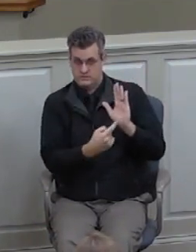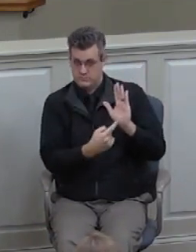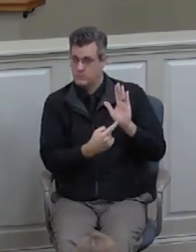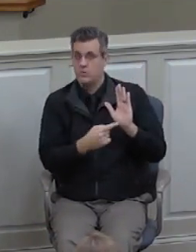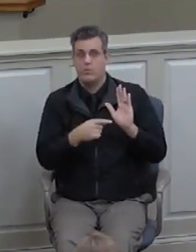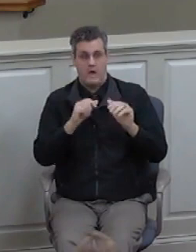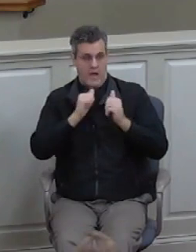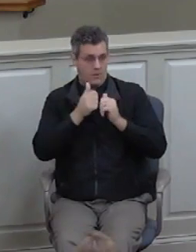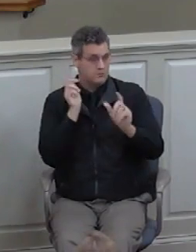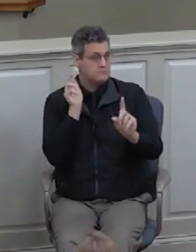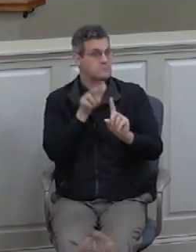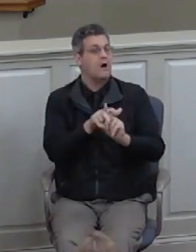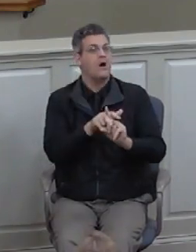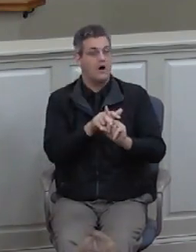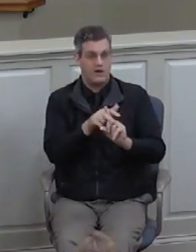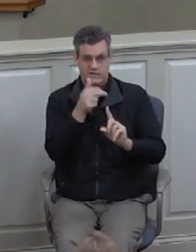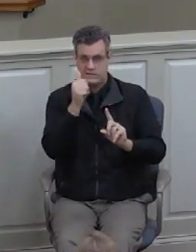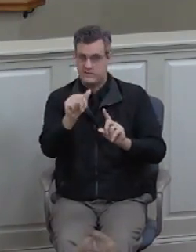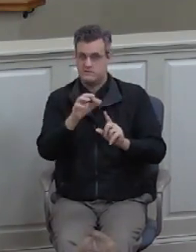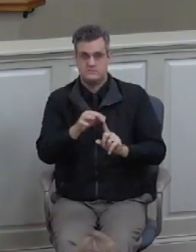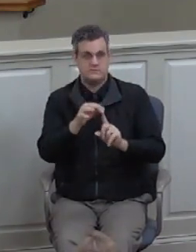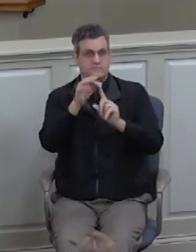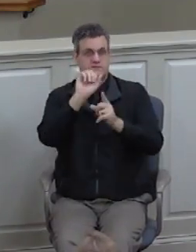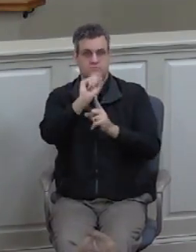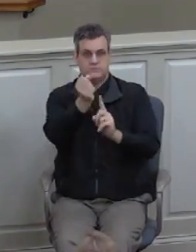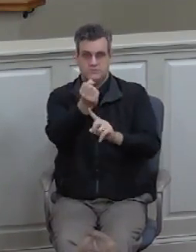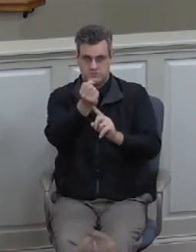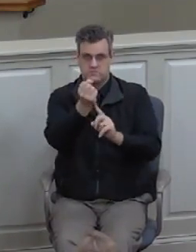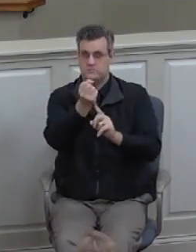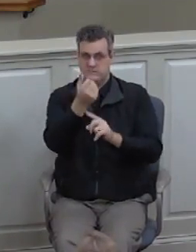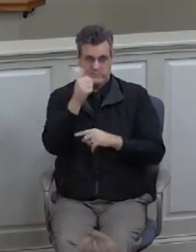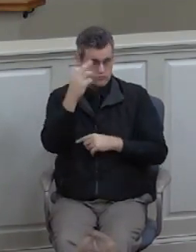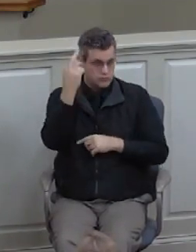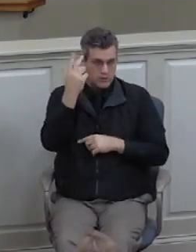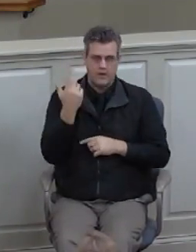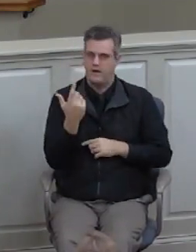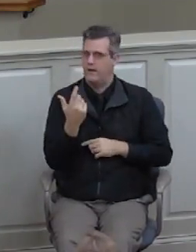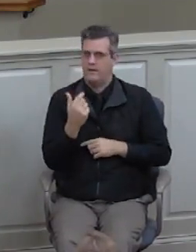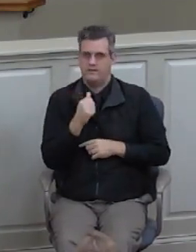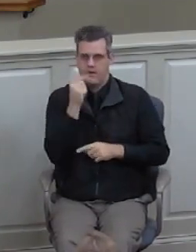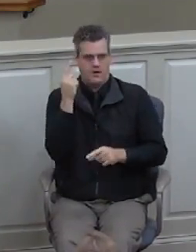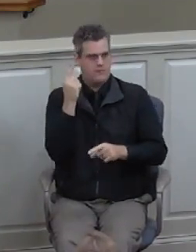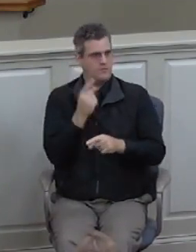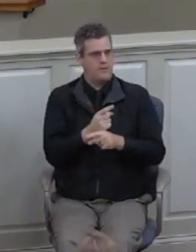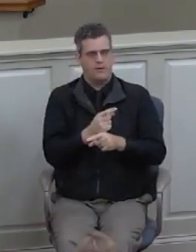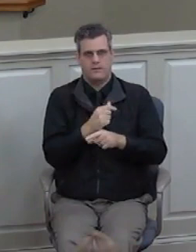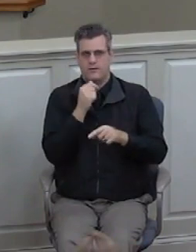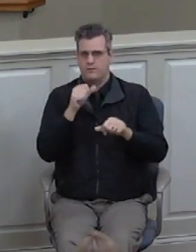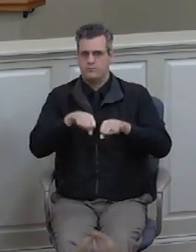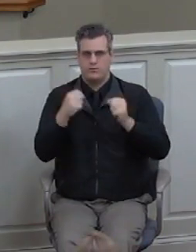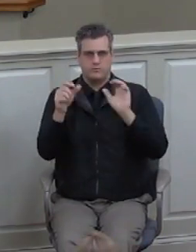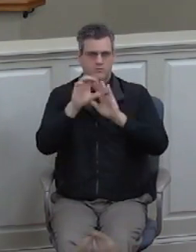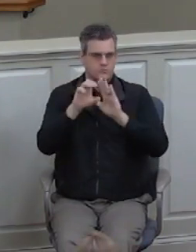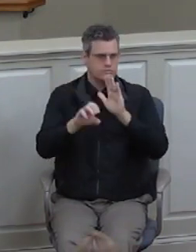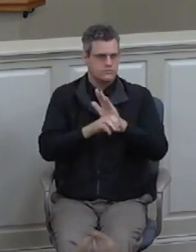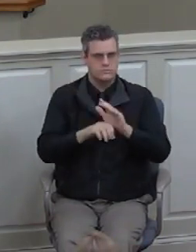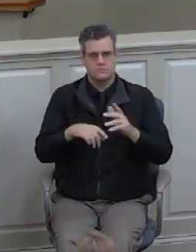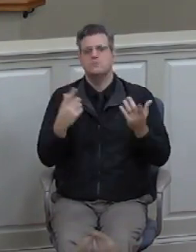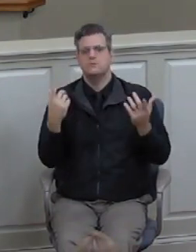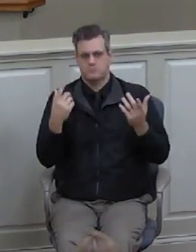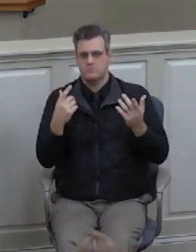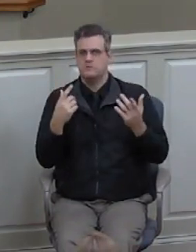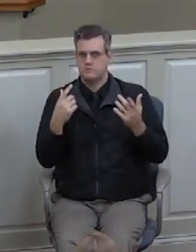the application thereof to any particular case, is for any reason found to be unconstitutional or invalid, such